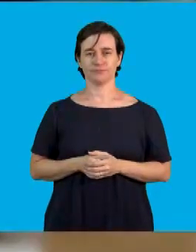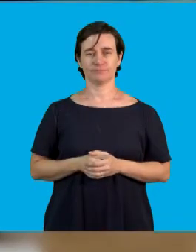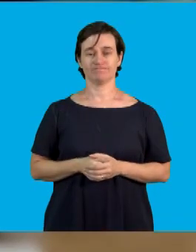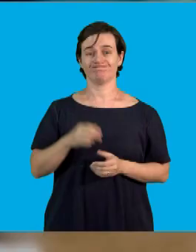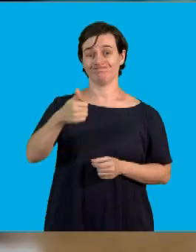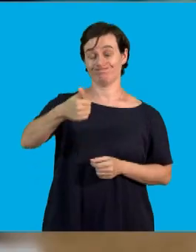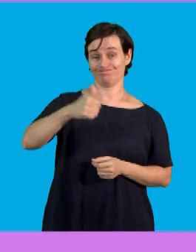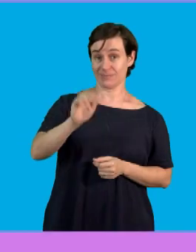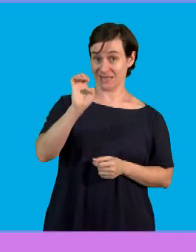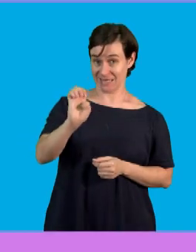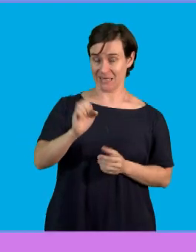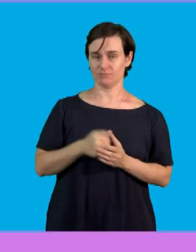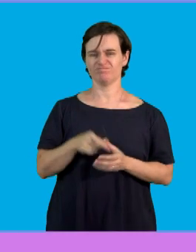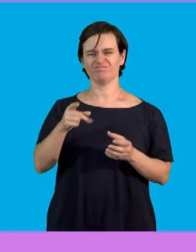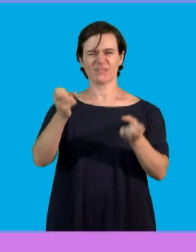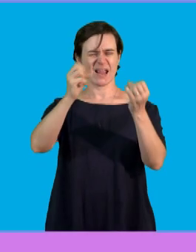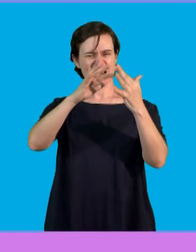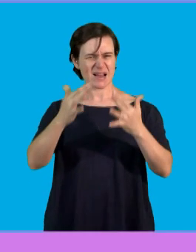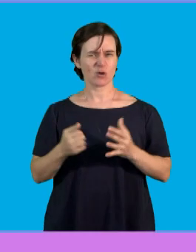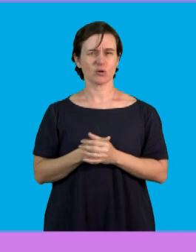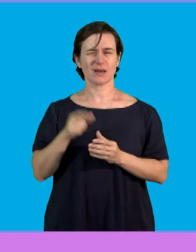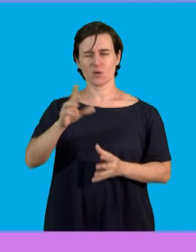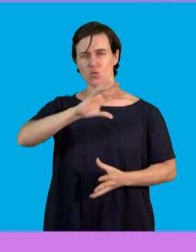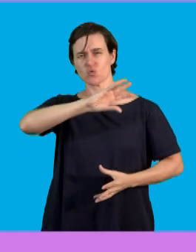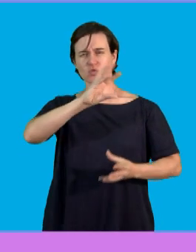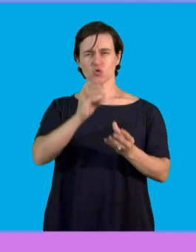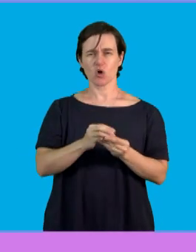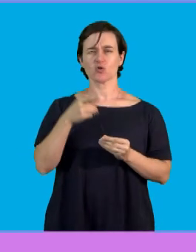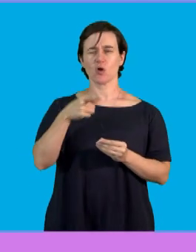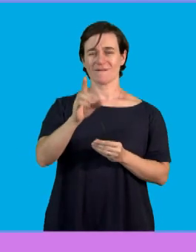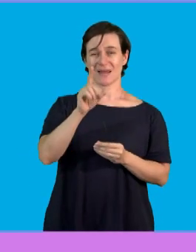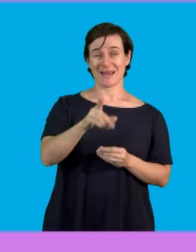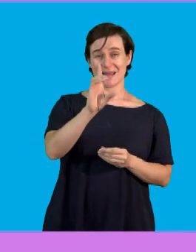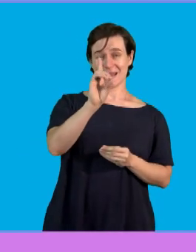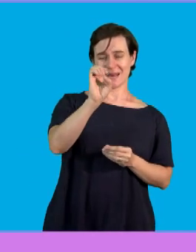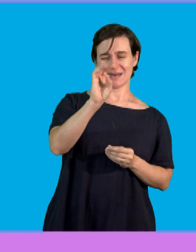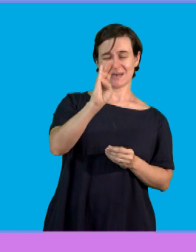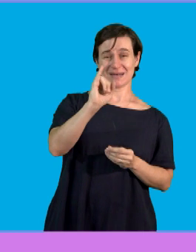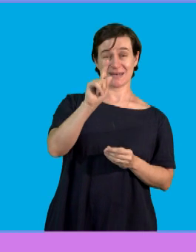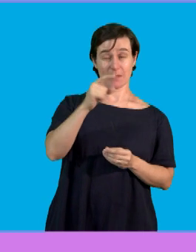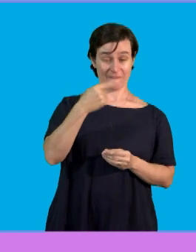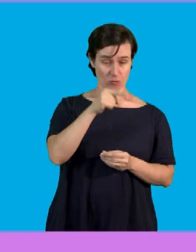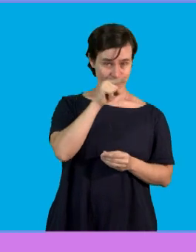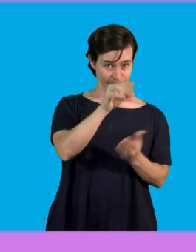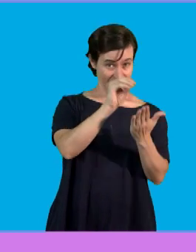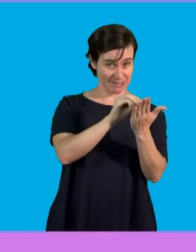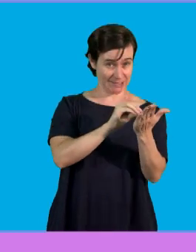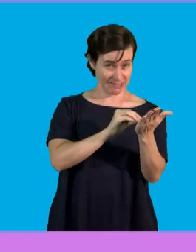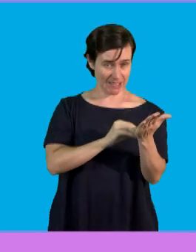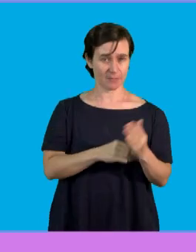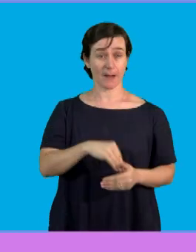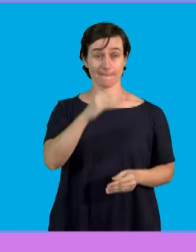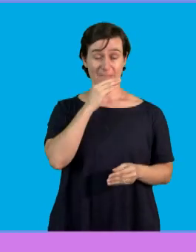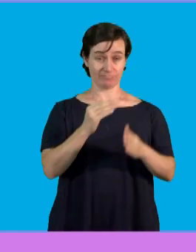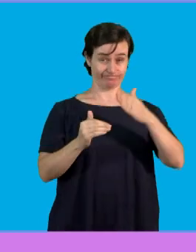E, calculate the total of the debits on this statement. So debits, it means we are here